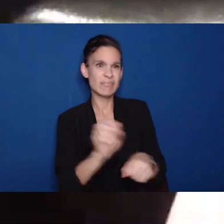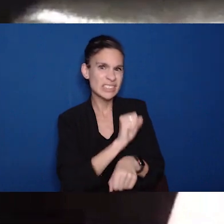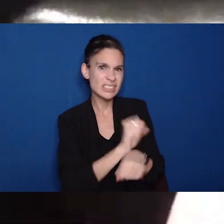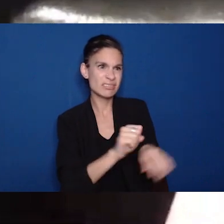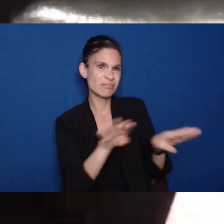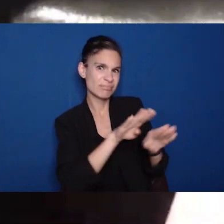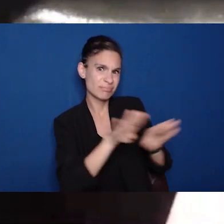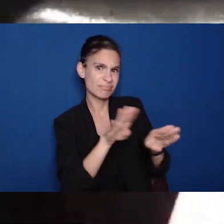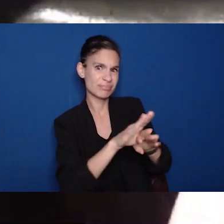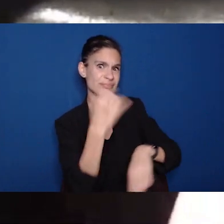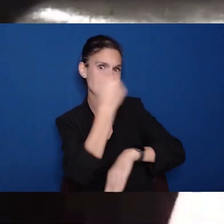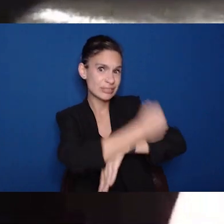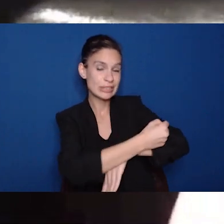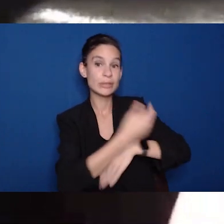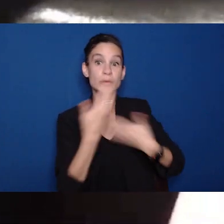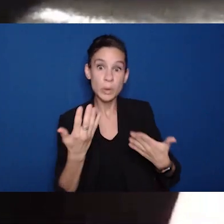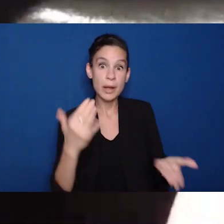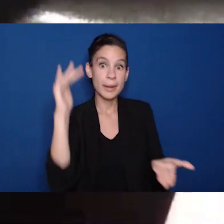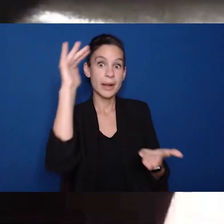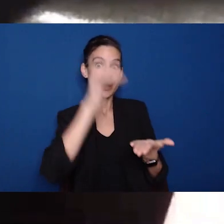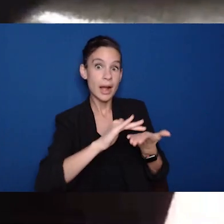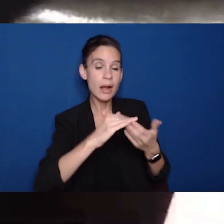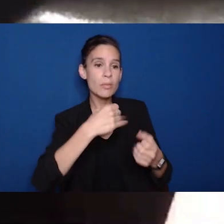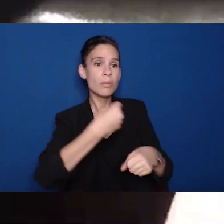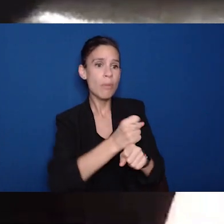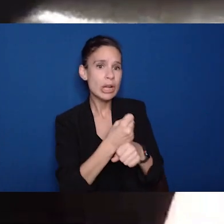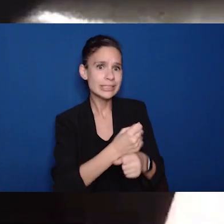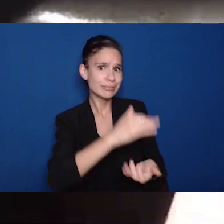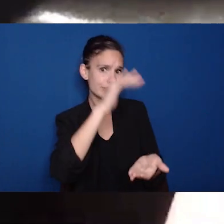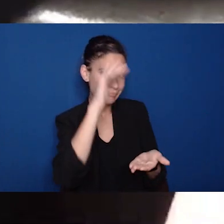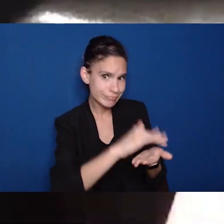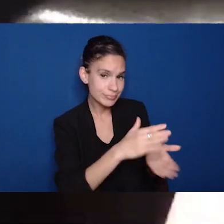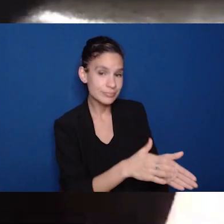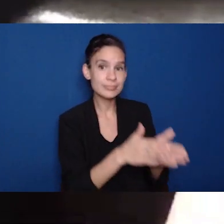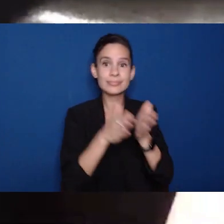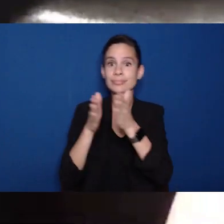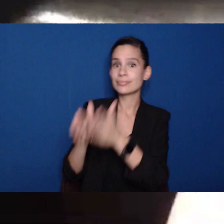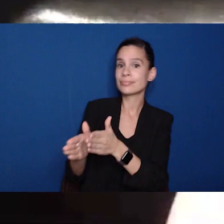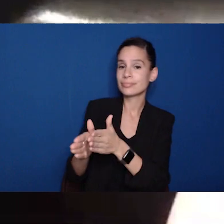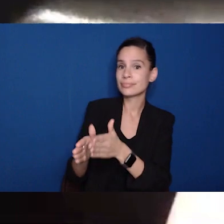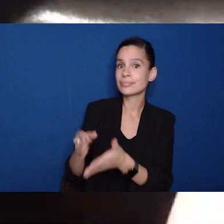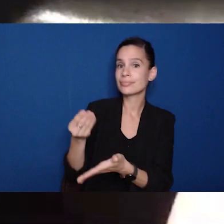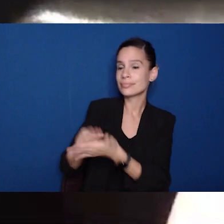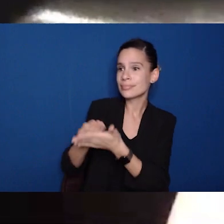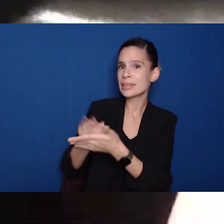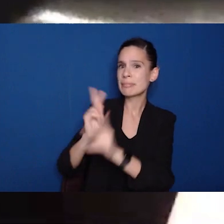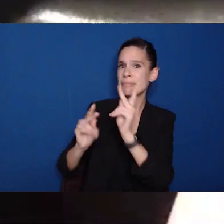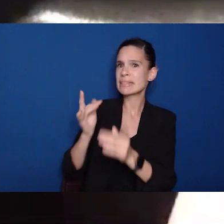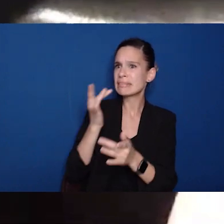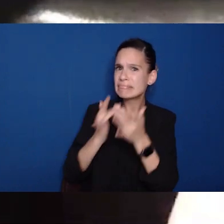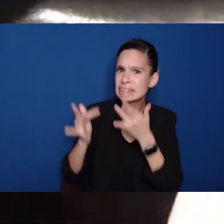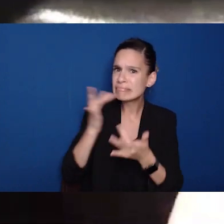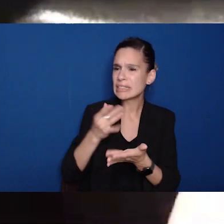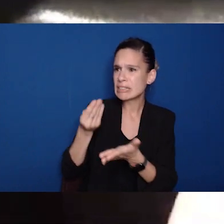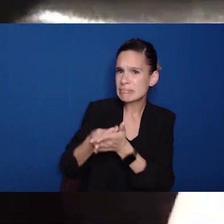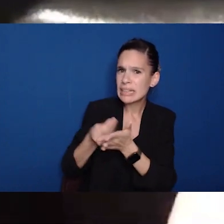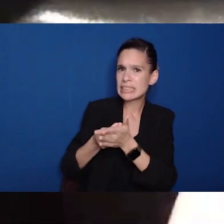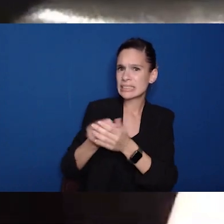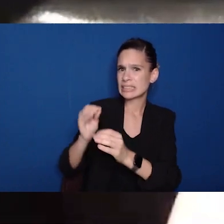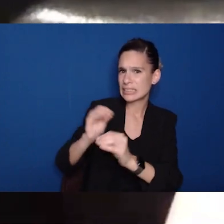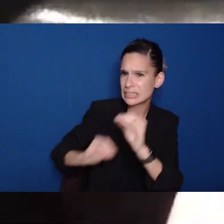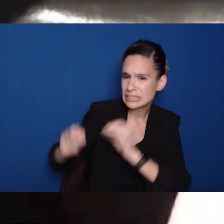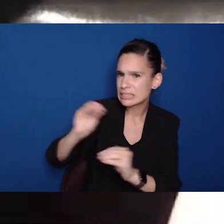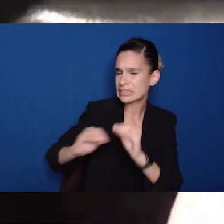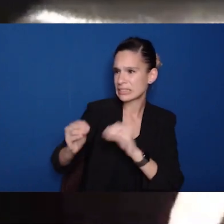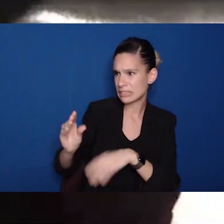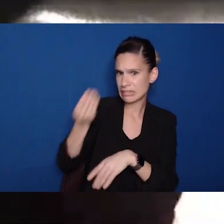shut down naturally, okay? So there's lower production. And then financially, I talk about the people that live hand to mouth, the people whose